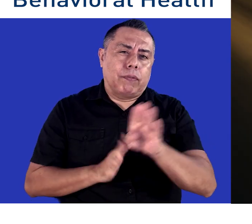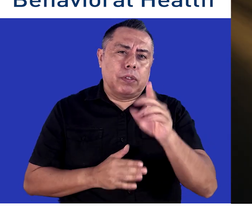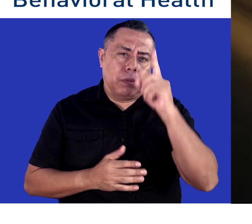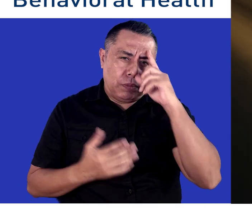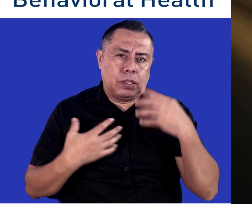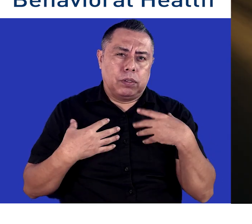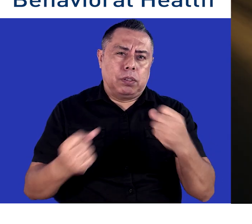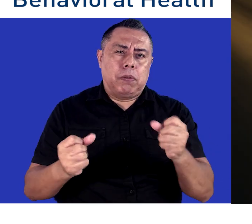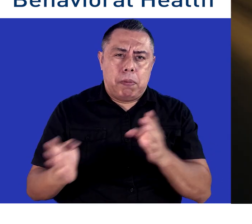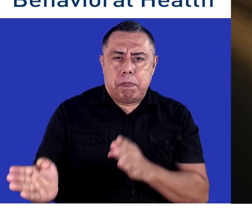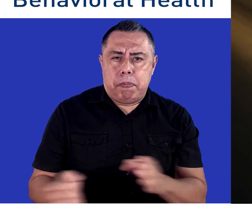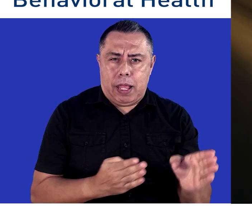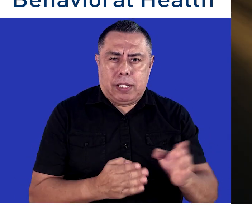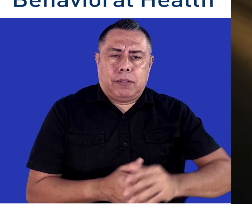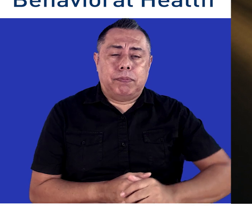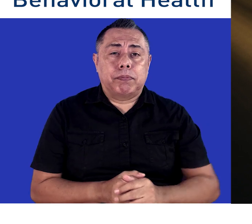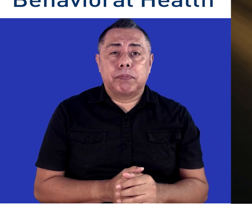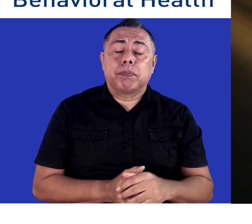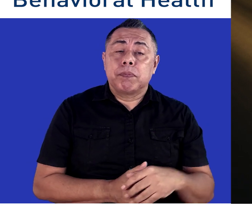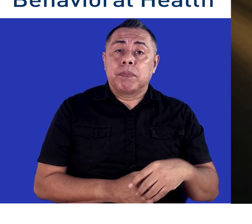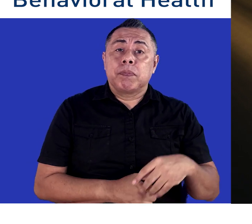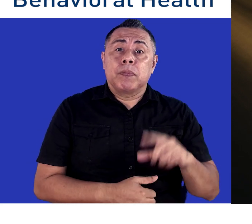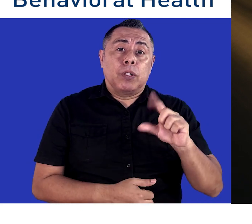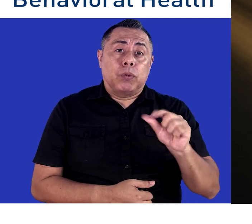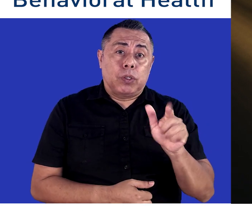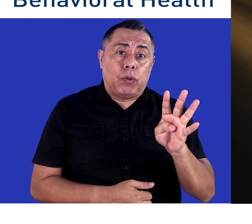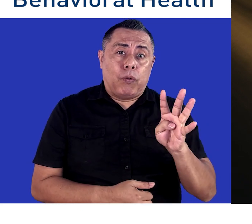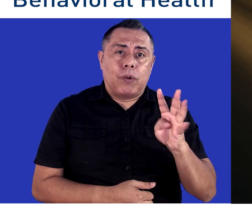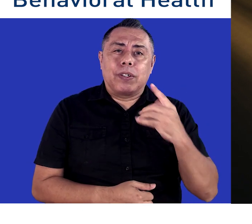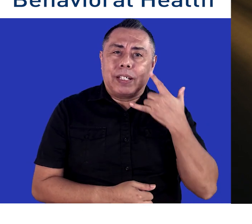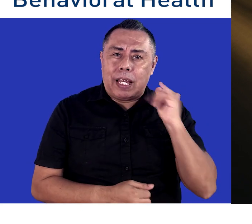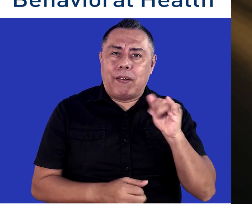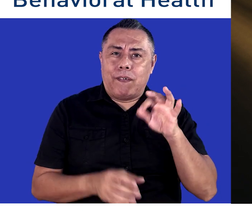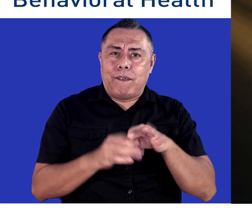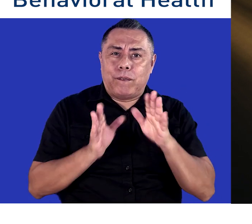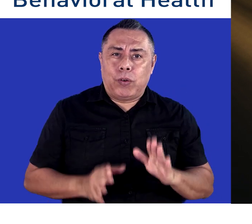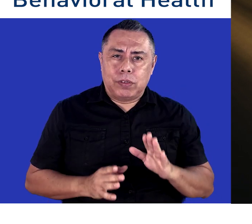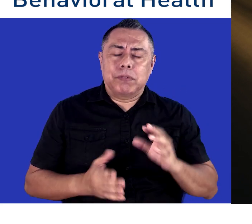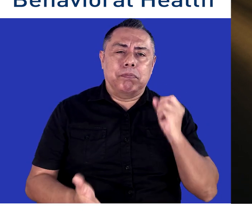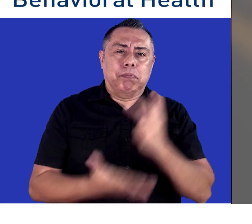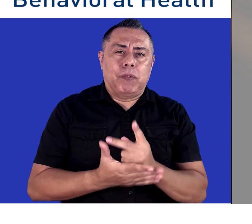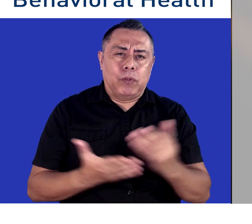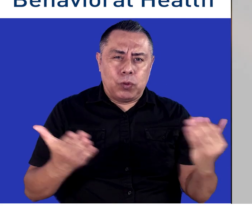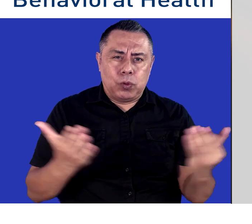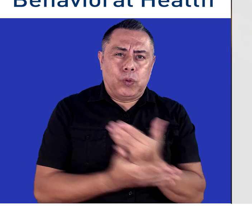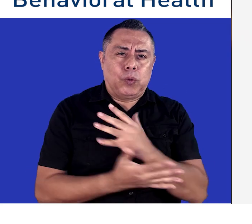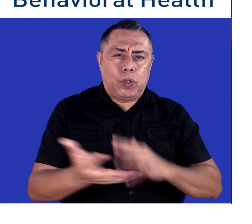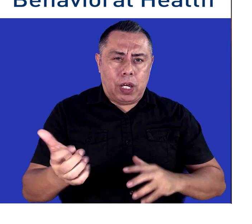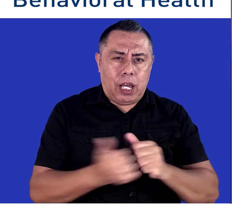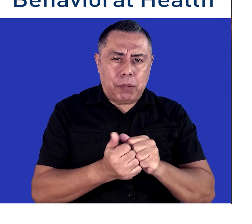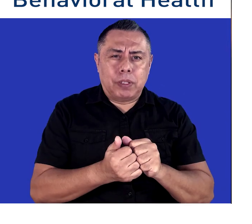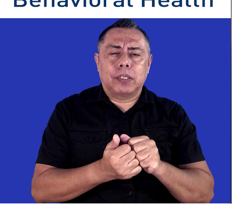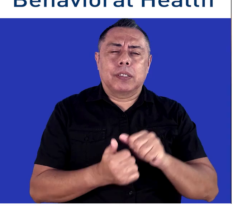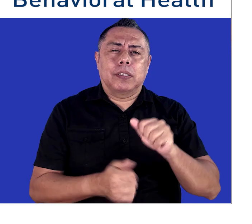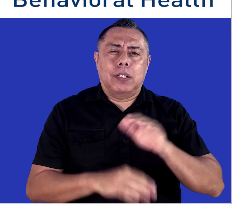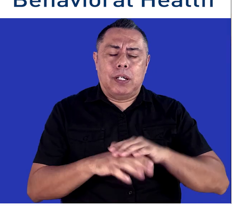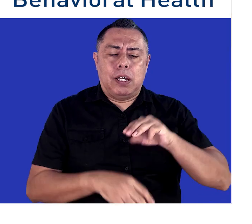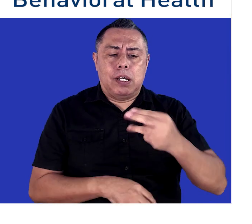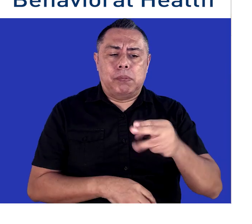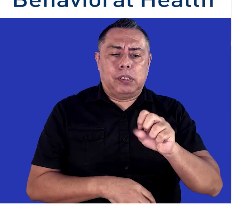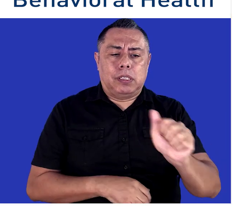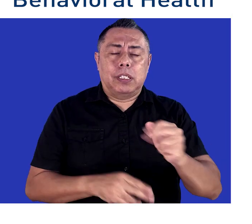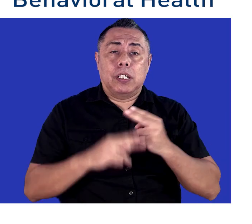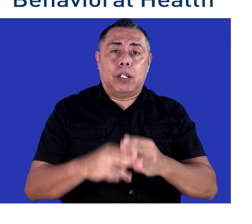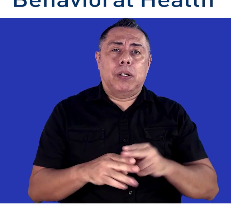In March of 2024, California voters approved a new proposition that updated MISA called the Behavioral Health Services